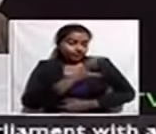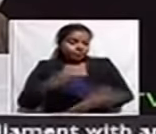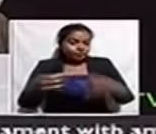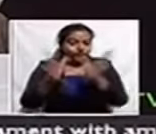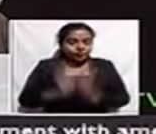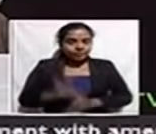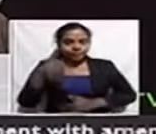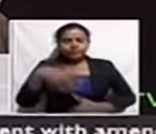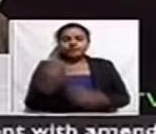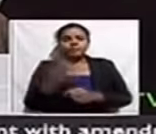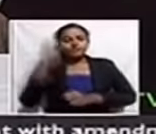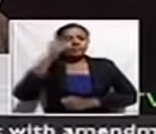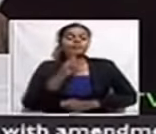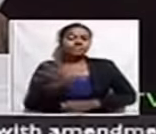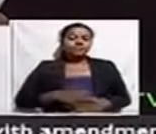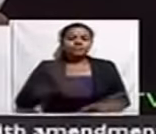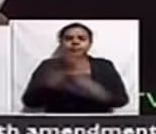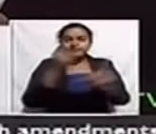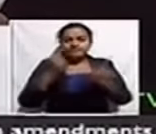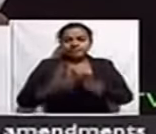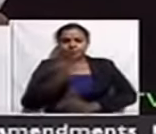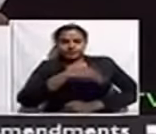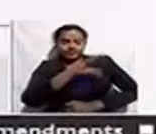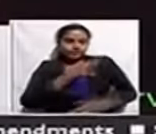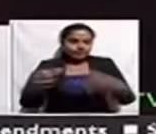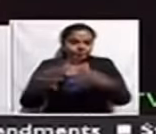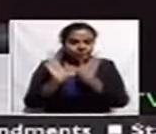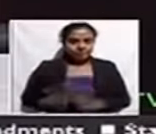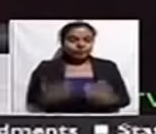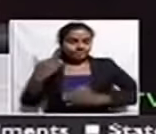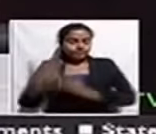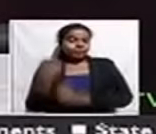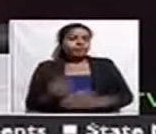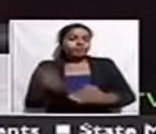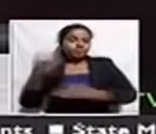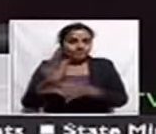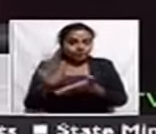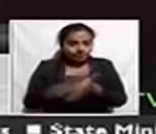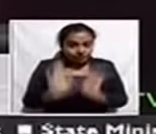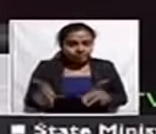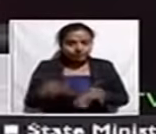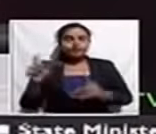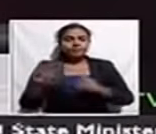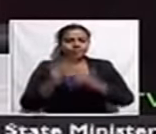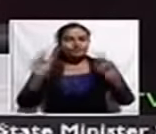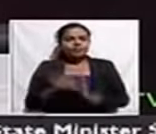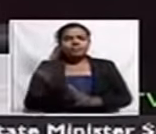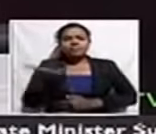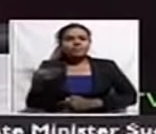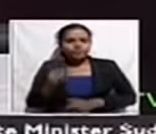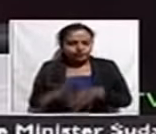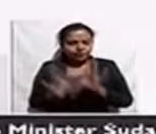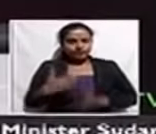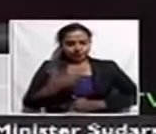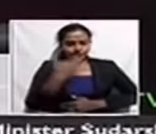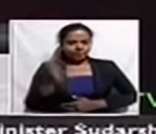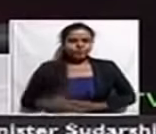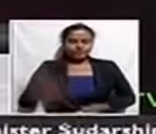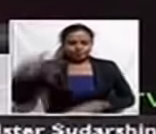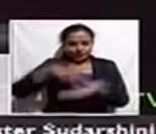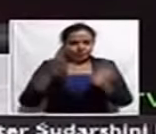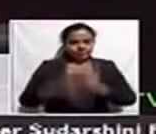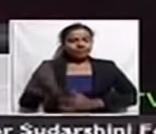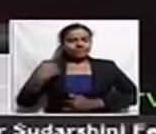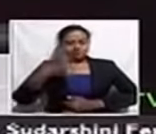attacking the monks who supported them in coming into power. Which parliamentarian was it? If possible, please stand up and identify yourself. It is